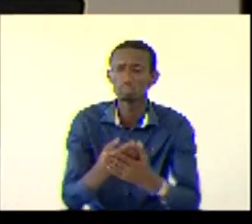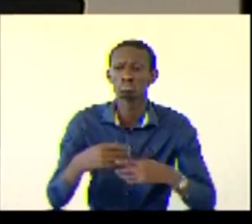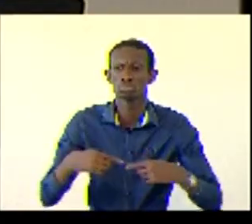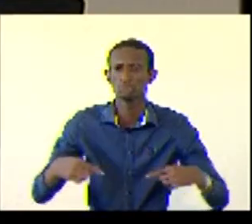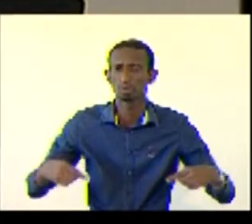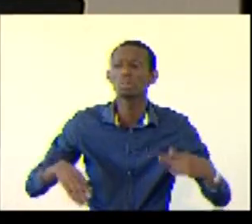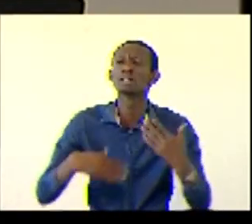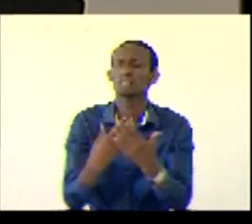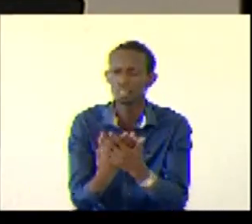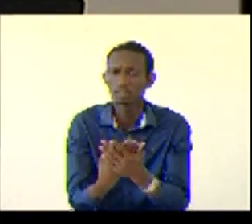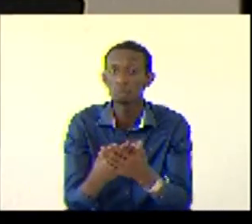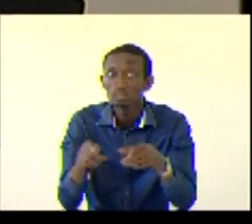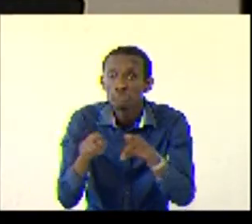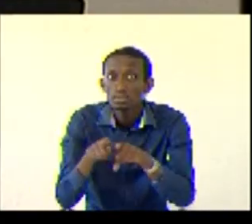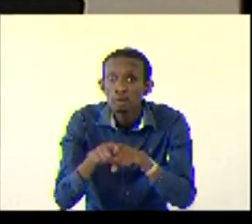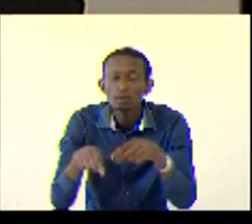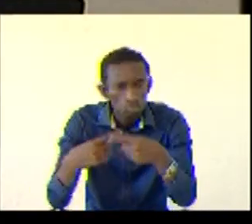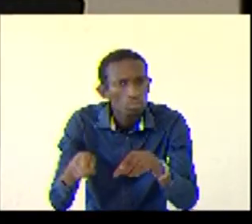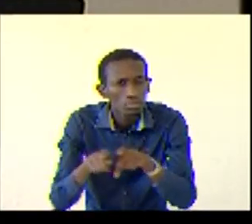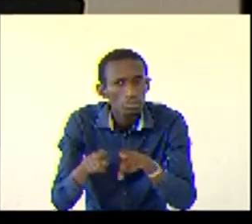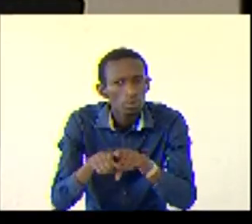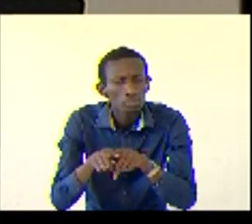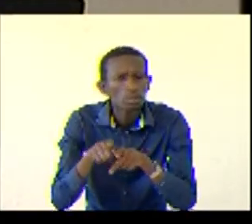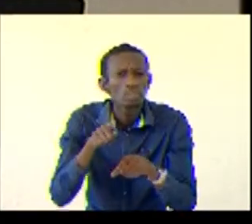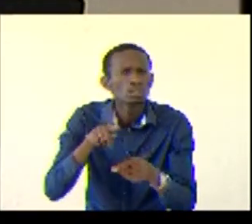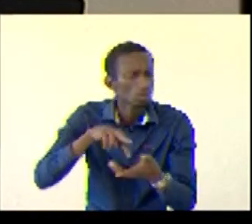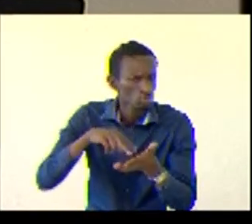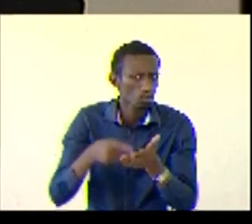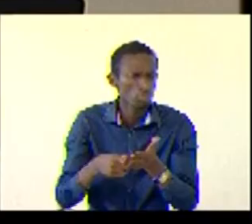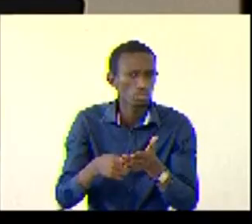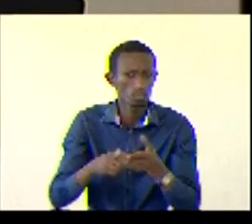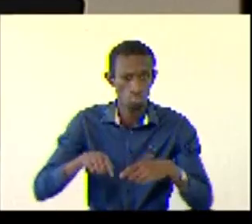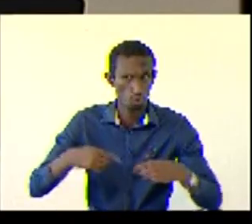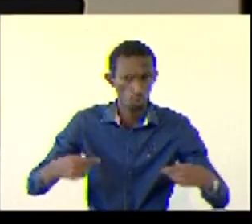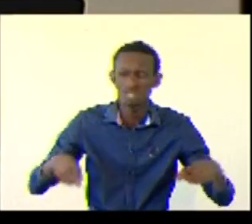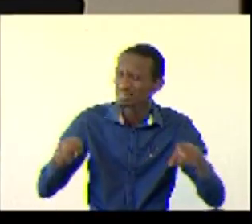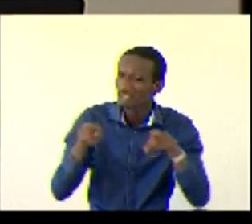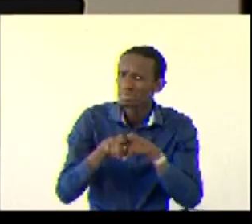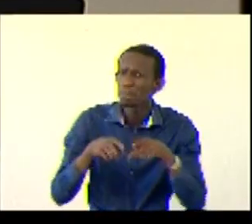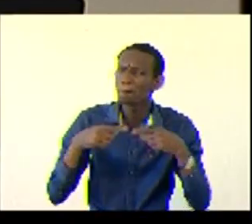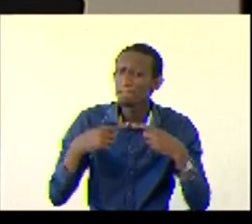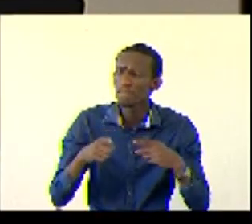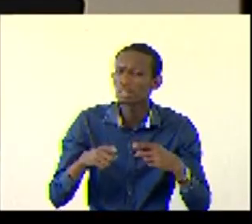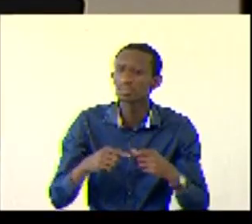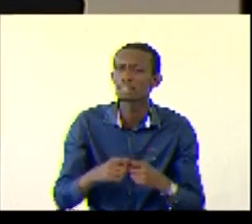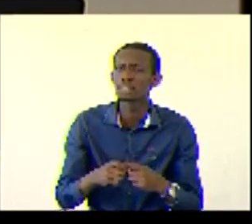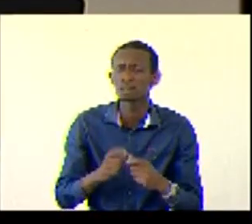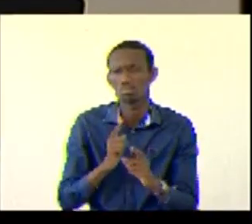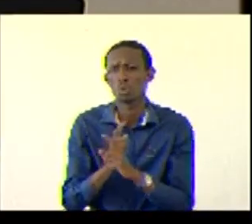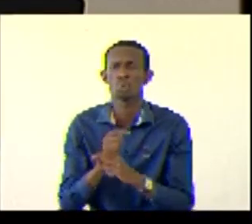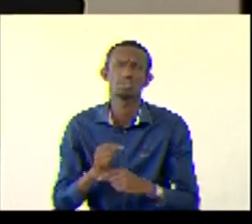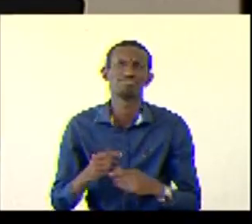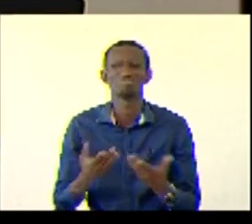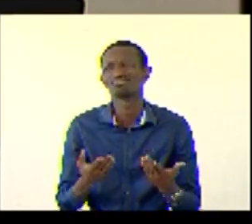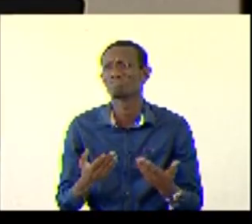that increases. So this means that these two reactions are the same, but occurring at different conditions. These